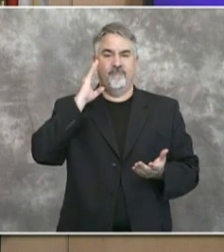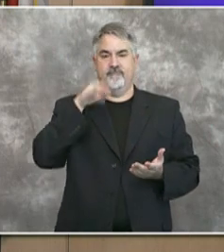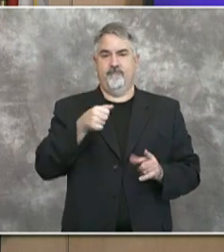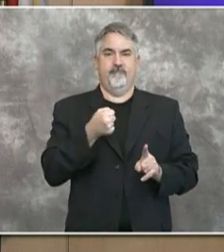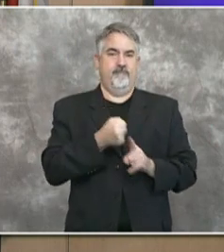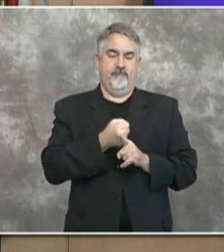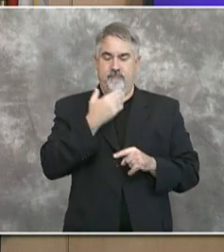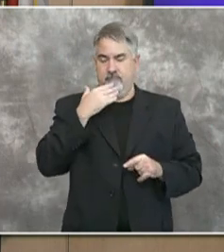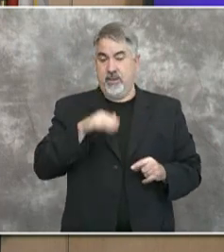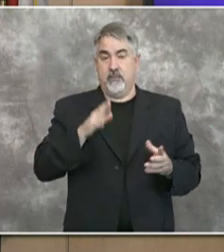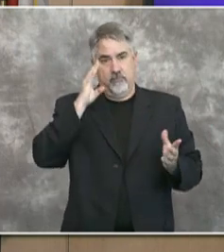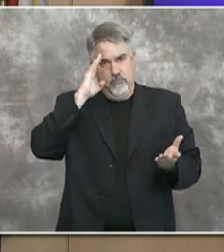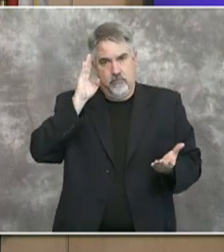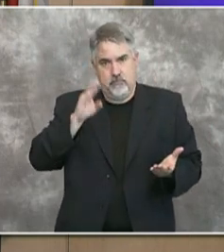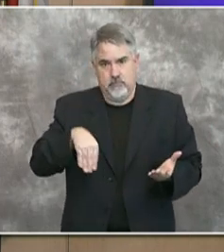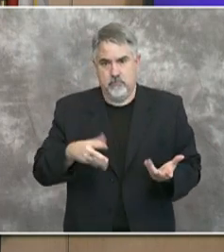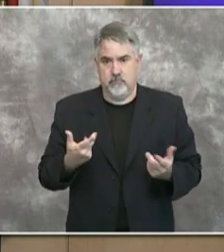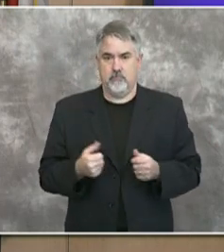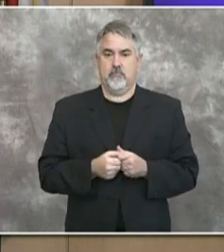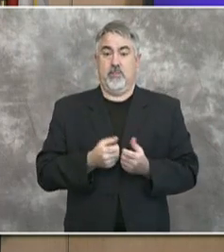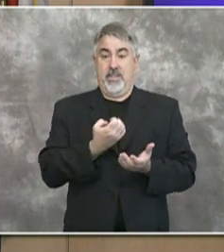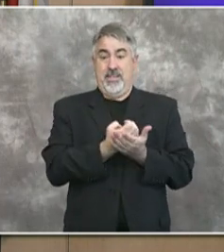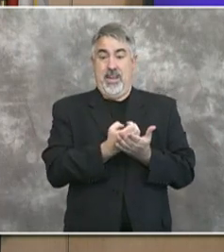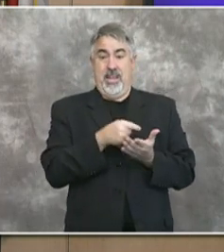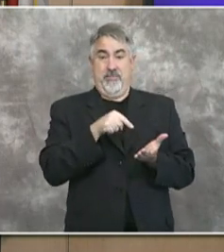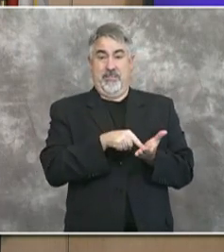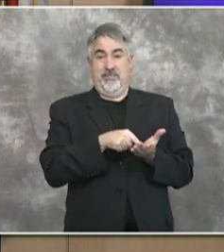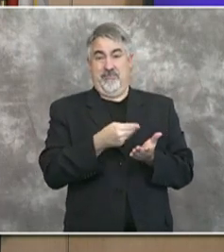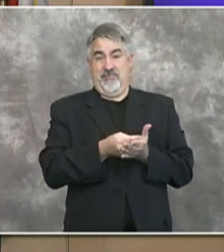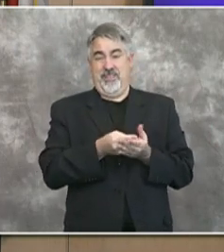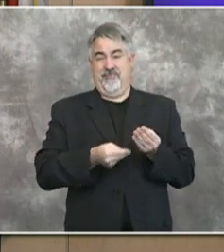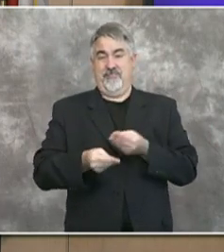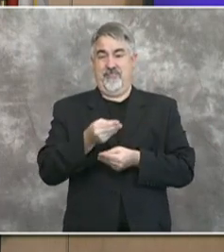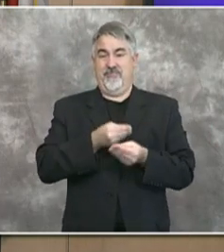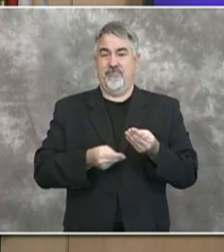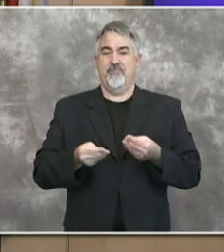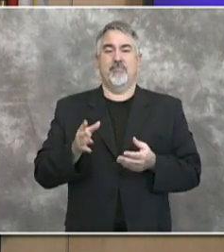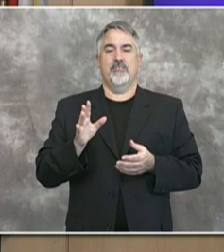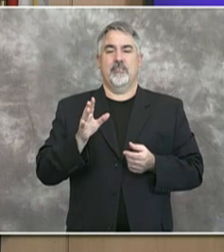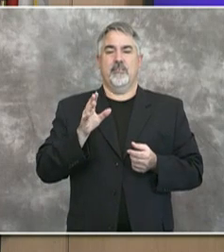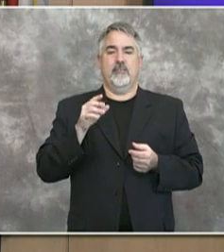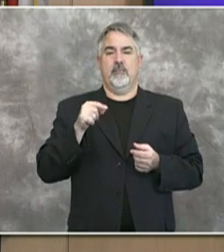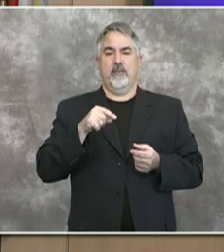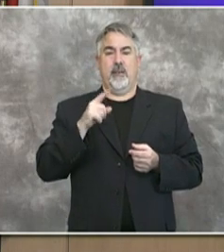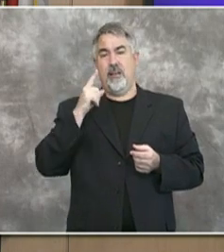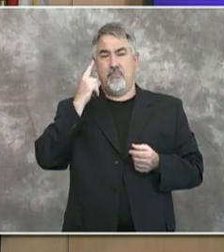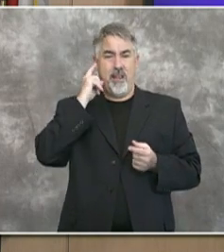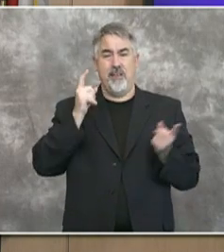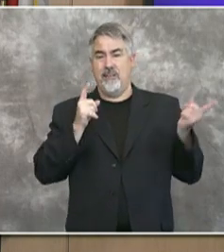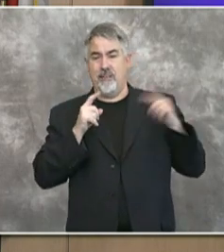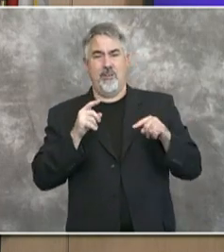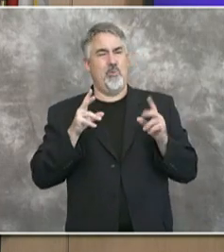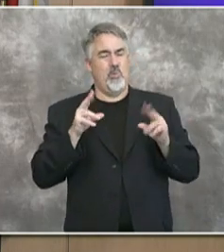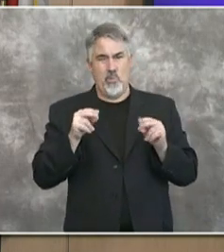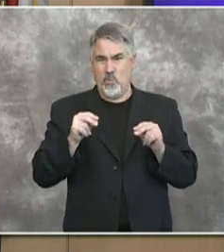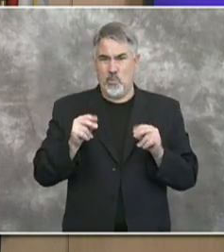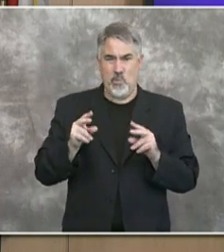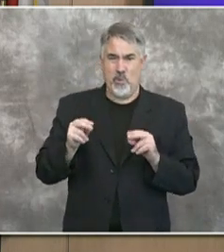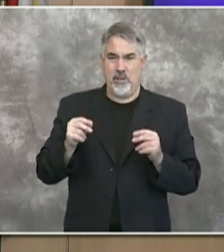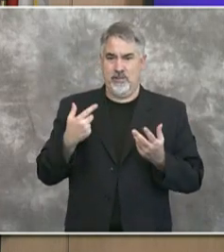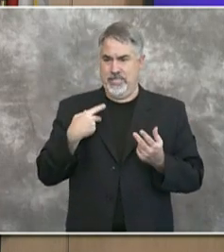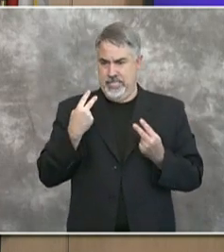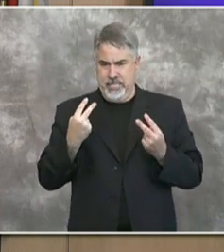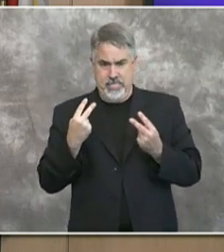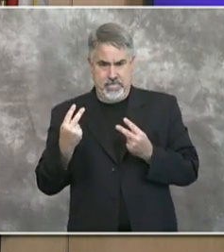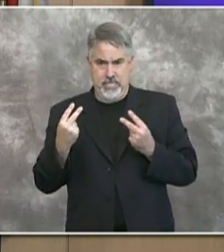economic standpoint to come out of this is in a gradual phased approach, not based on arbitrary dates or timelines, but based on the situation we see, the